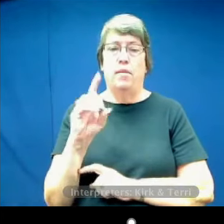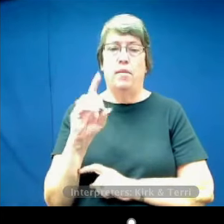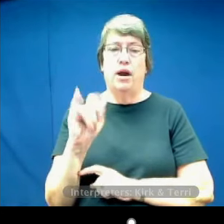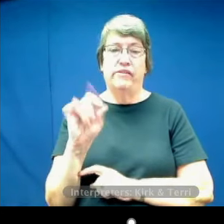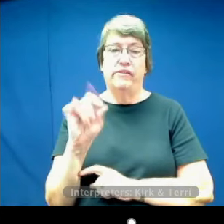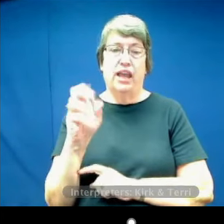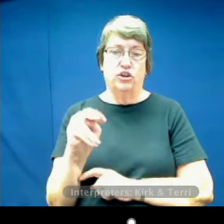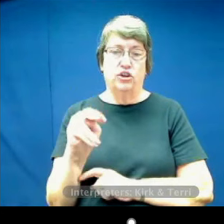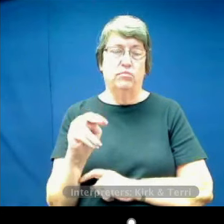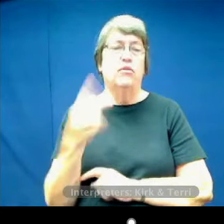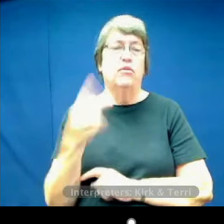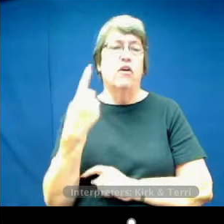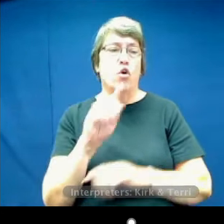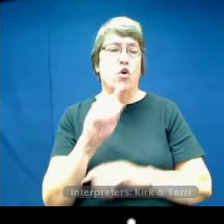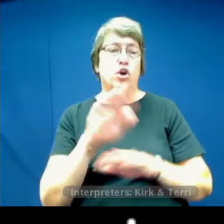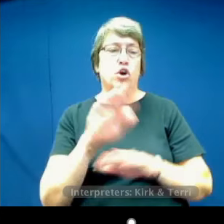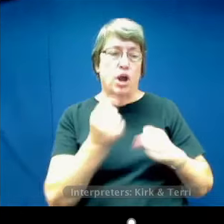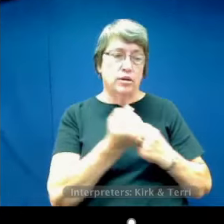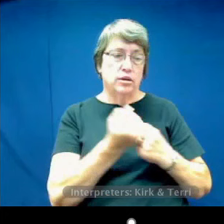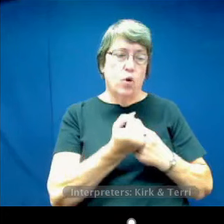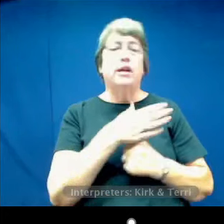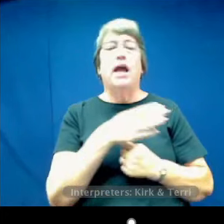be modified.